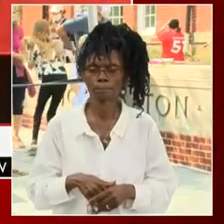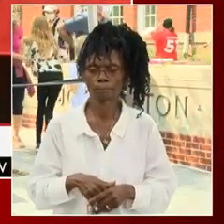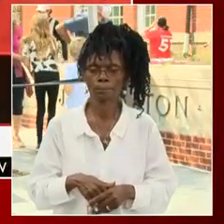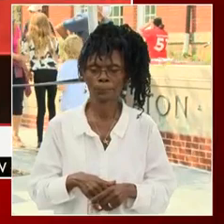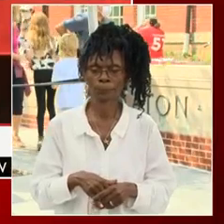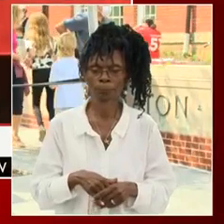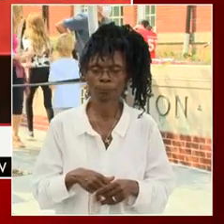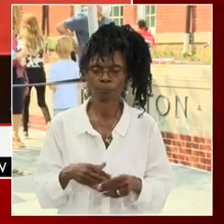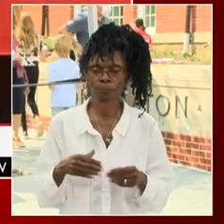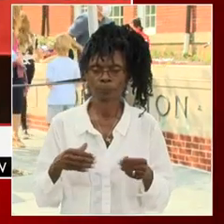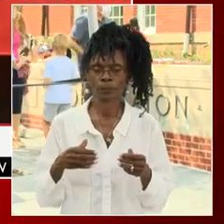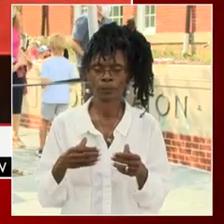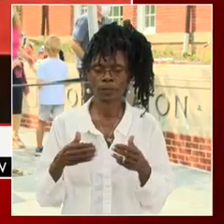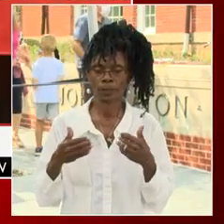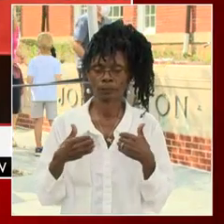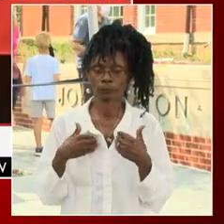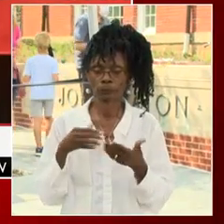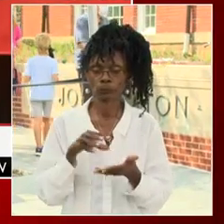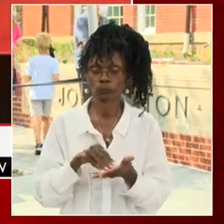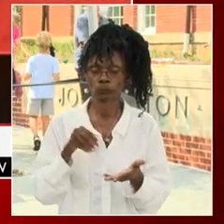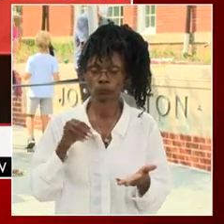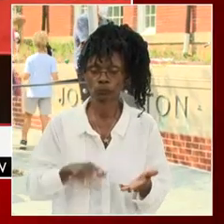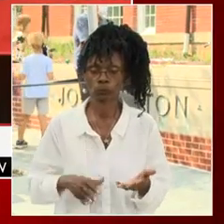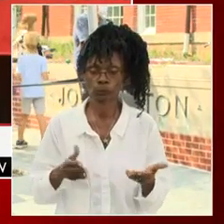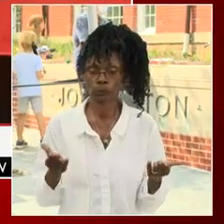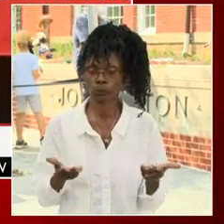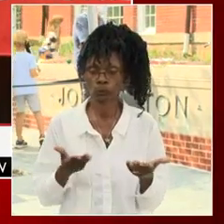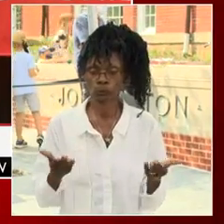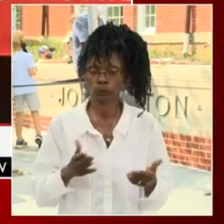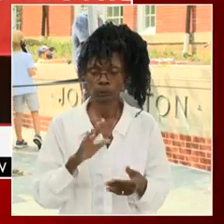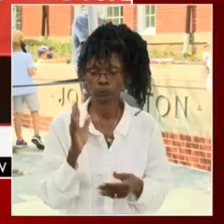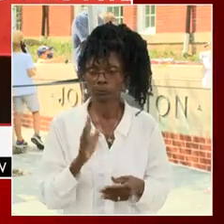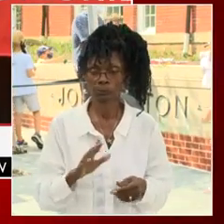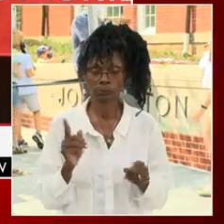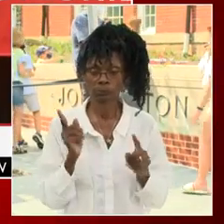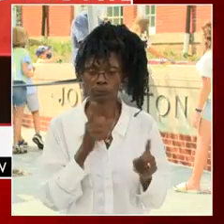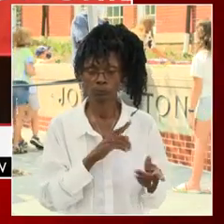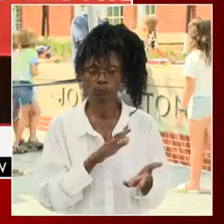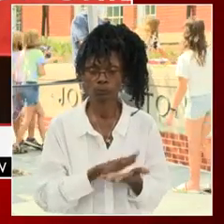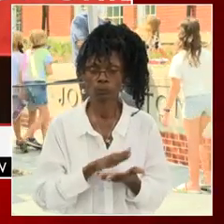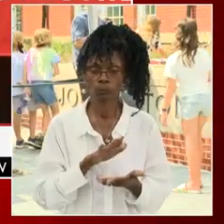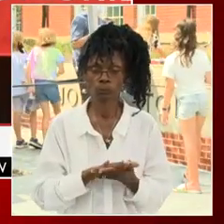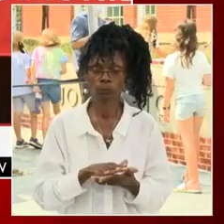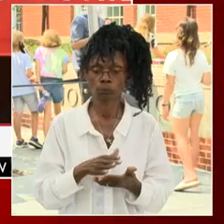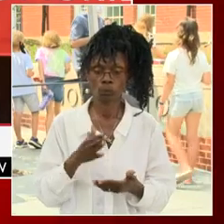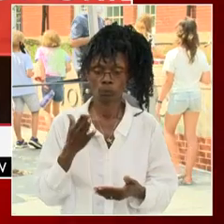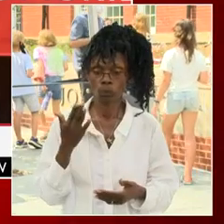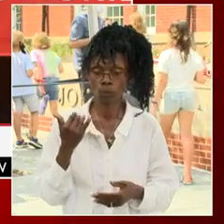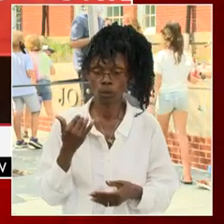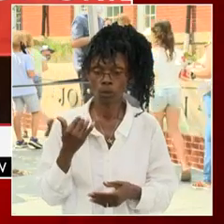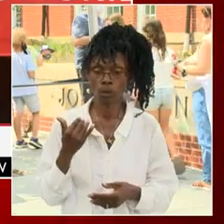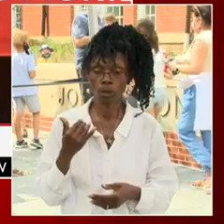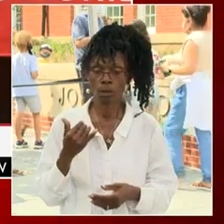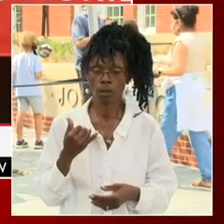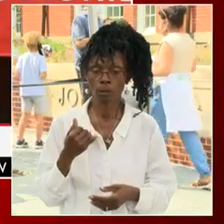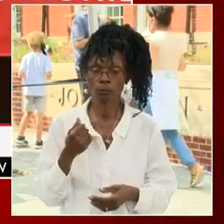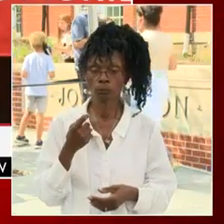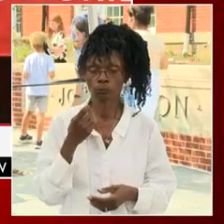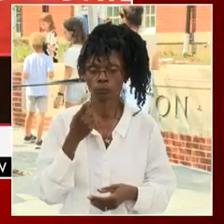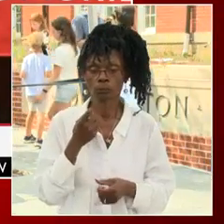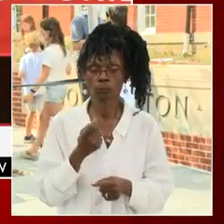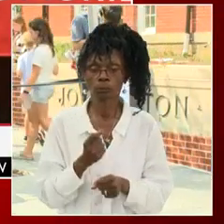in Eaton, who've never been in any school really because of the last couple of years, but we did